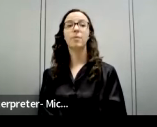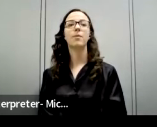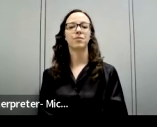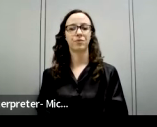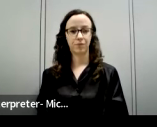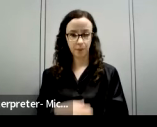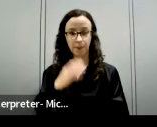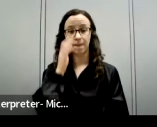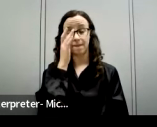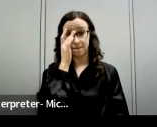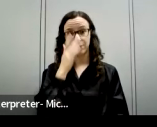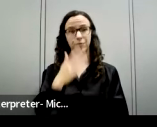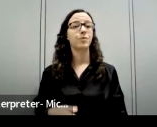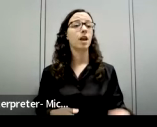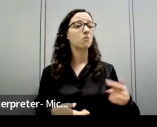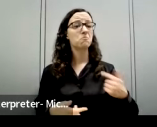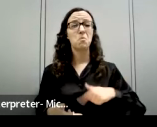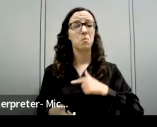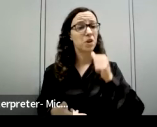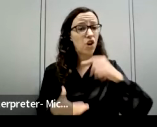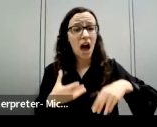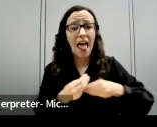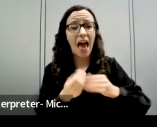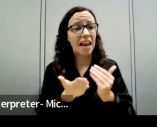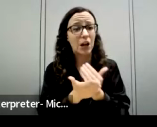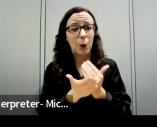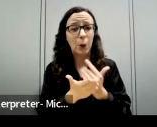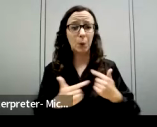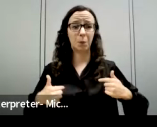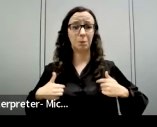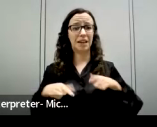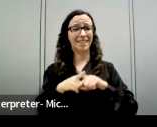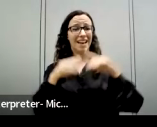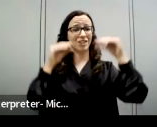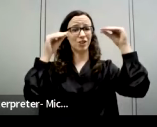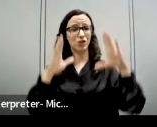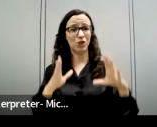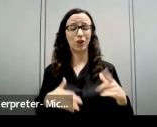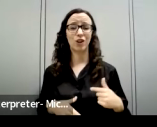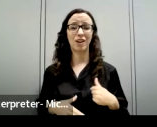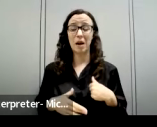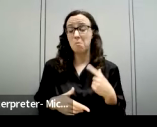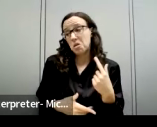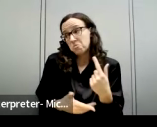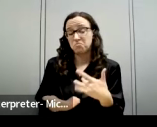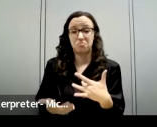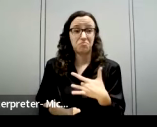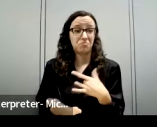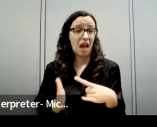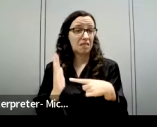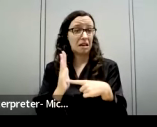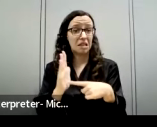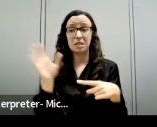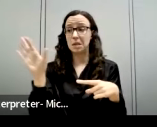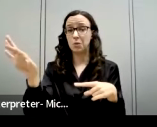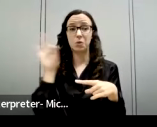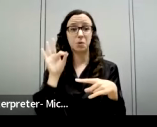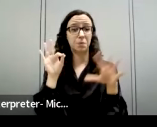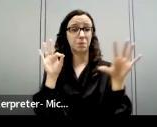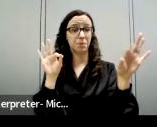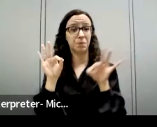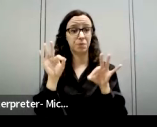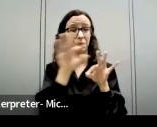Yes. So if we're not adding anything new, if me as an instructor, I'm like, hey, I really like these examples from these different books. Let